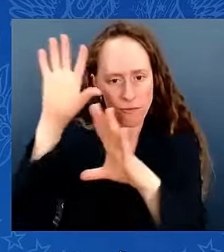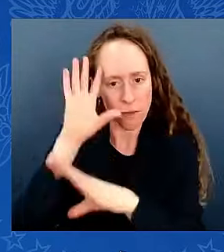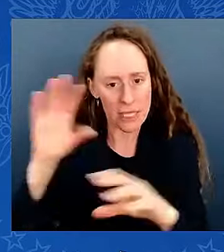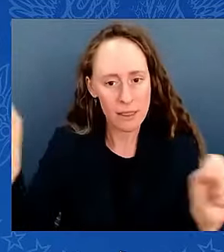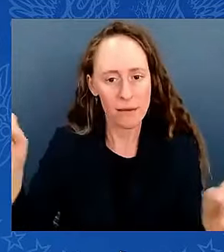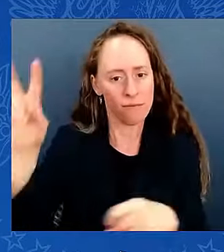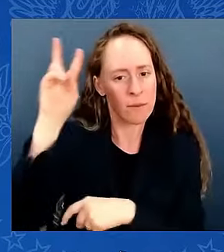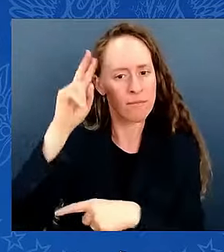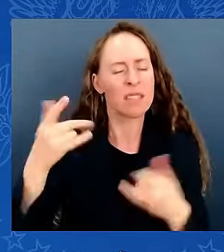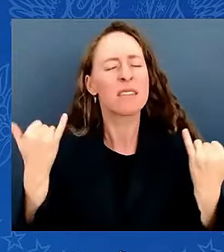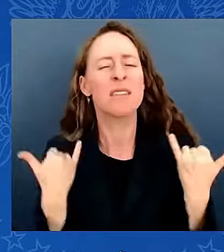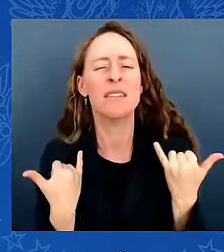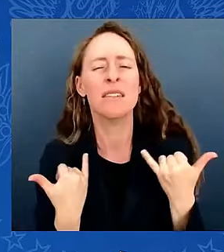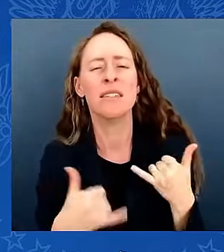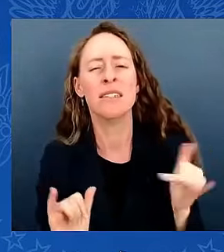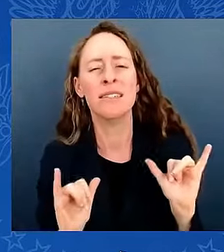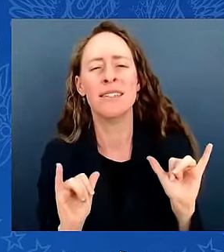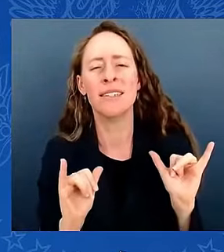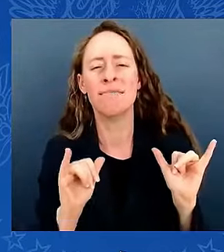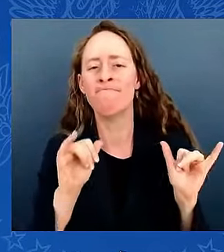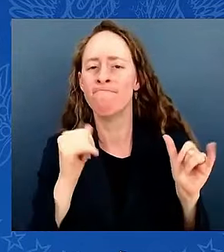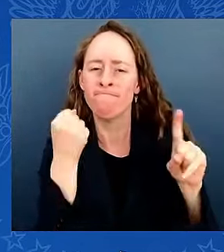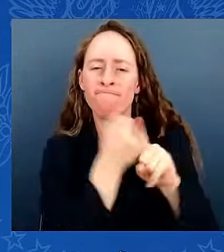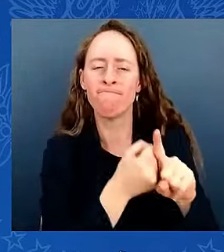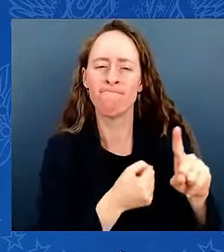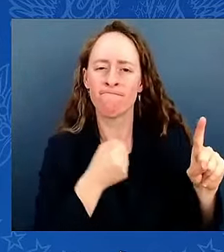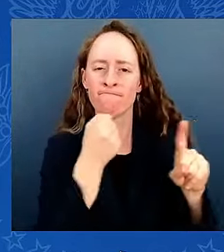have adequate sewer and water infrastructure.